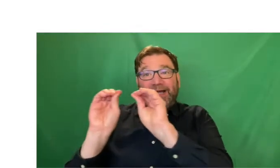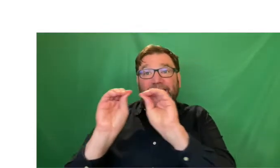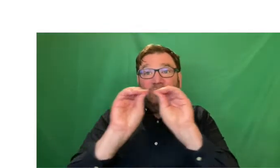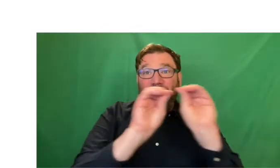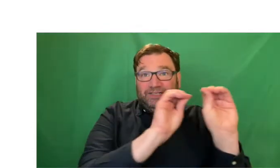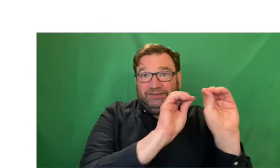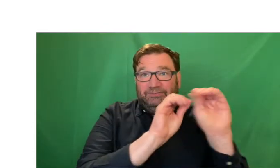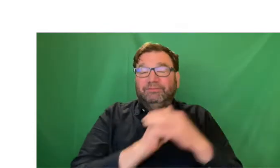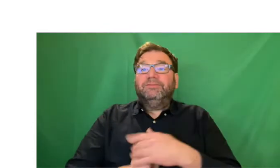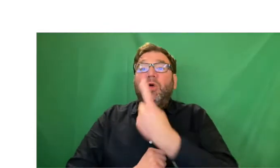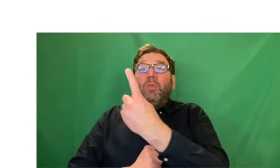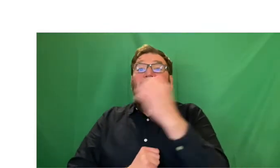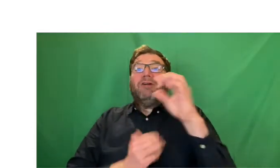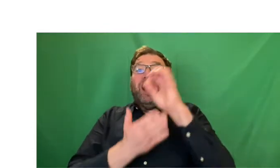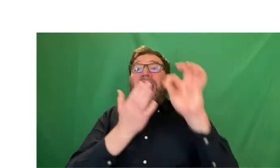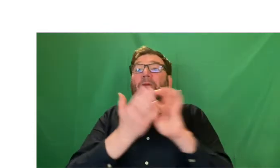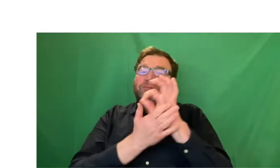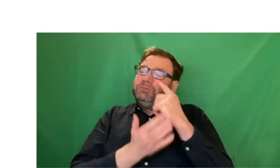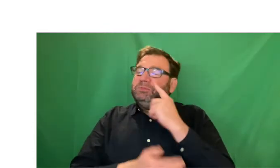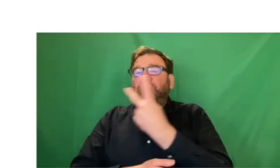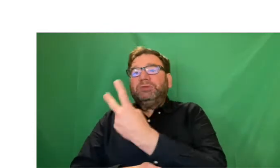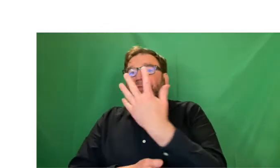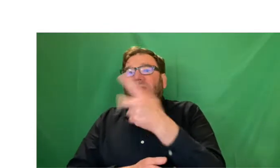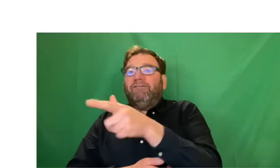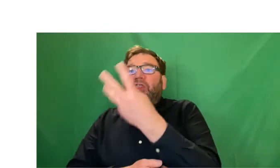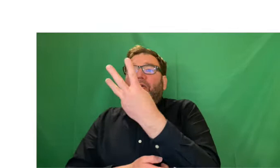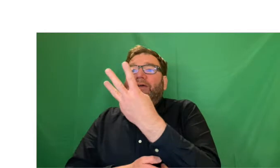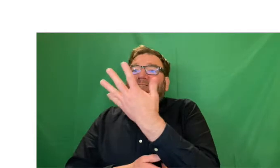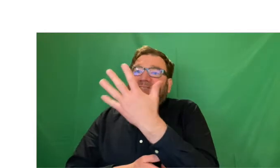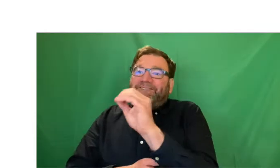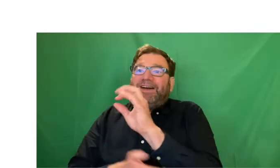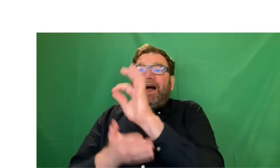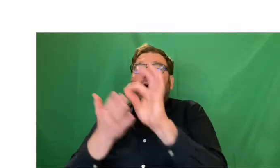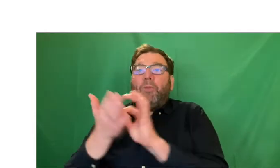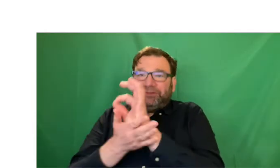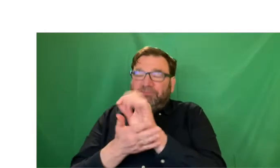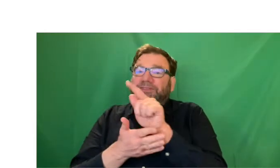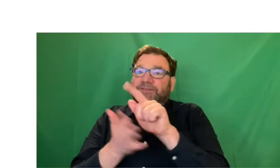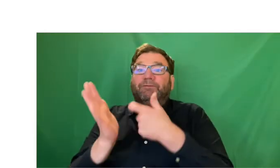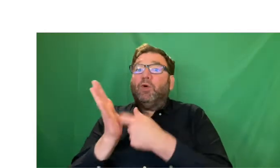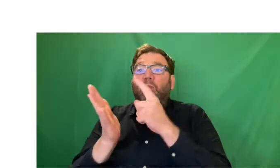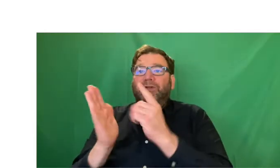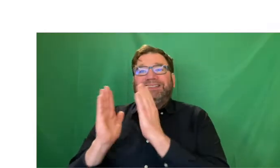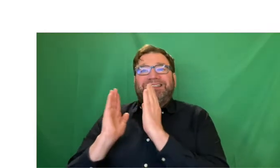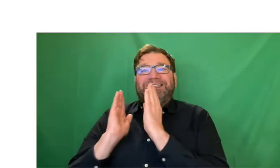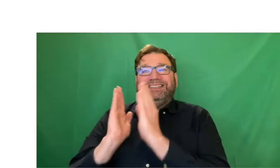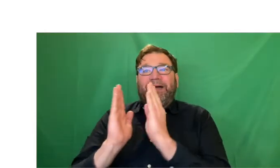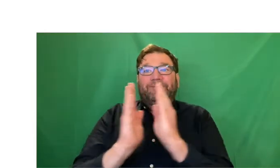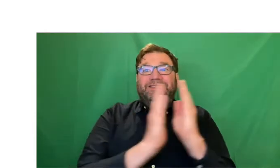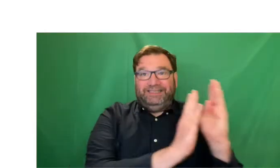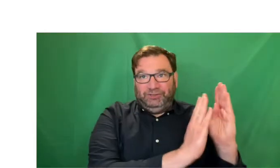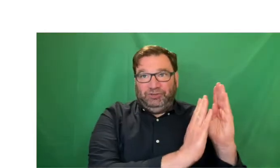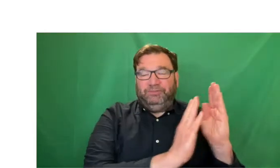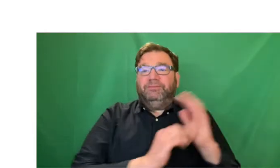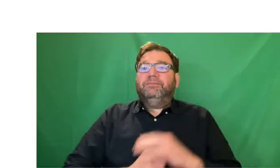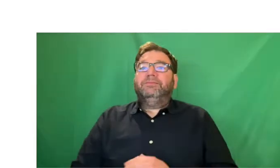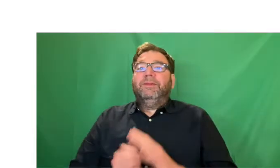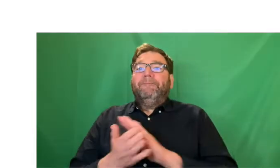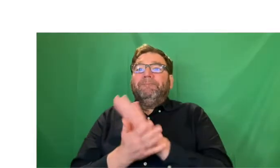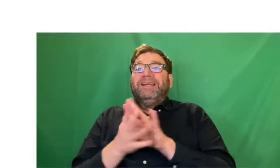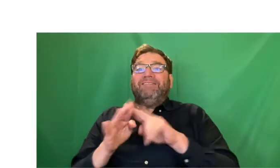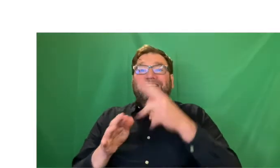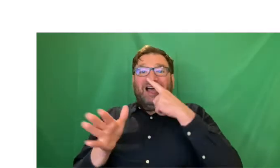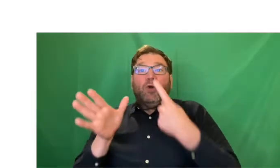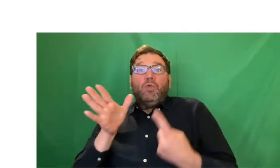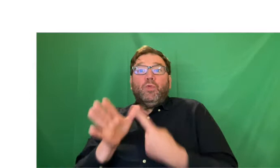this. From this 100 hours, approximately 25 to 50 hours are spent for the segmentation part. So